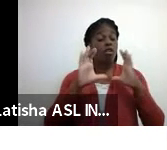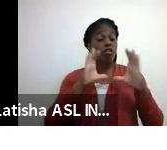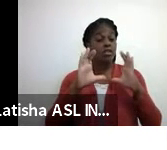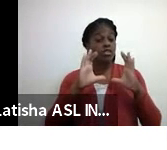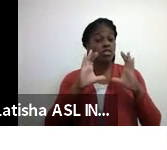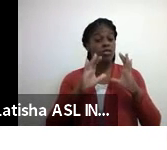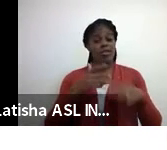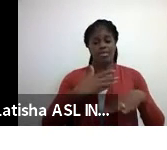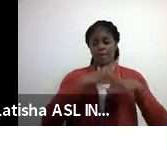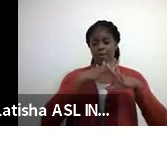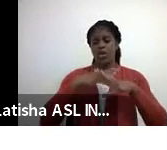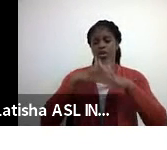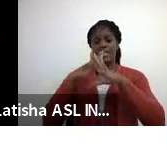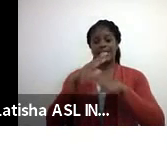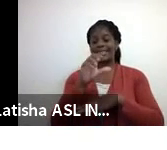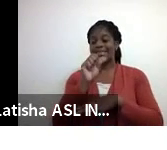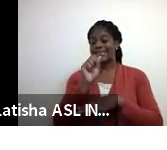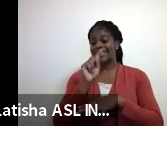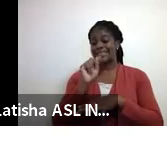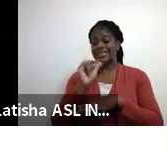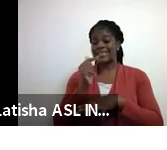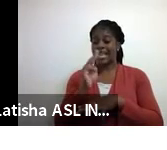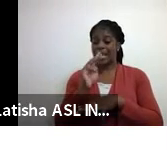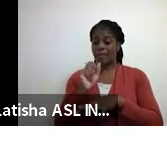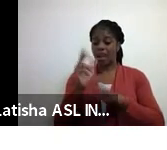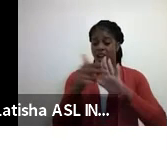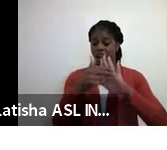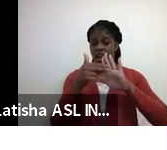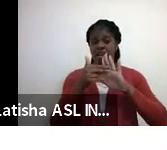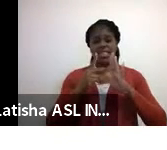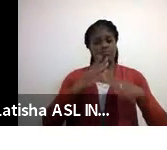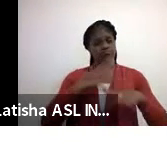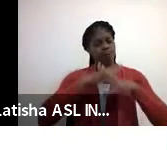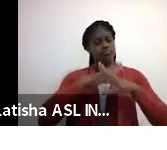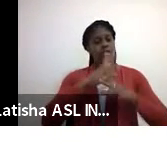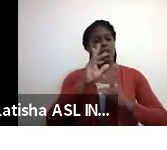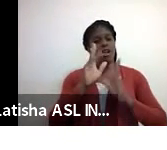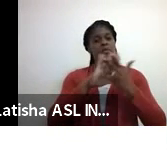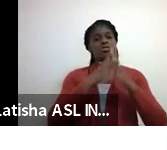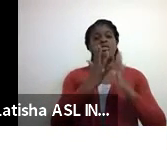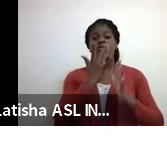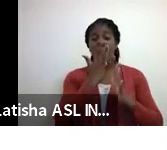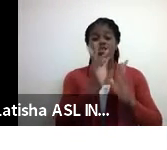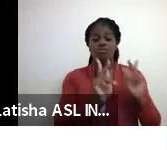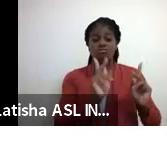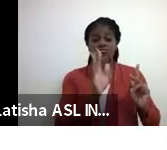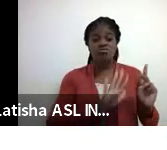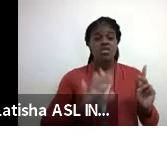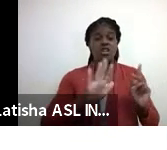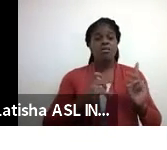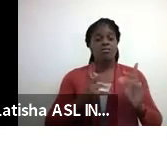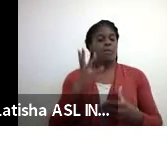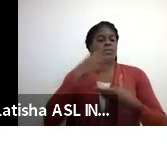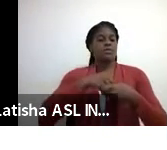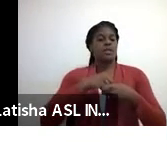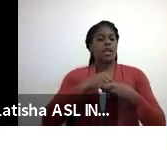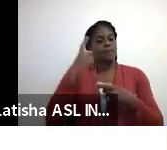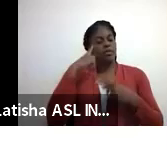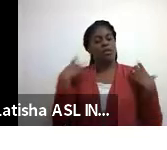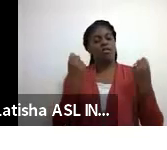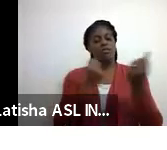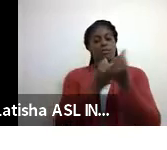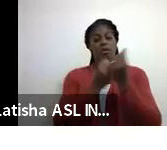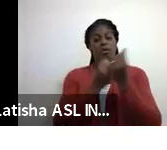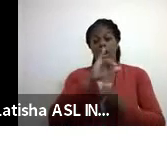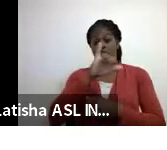on the barriers and stigma that prevent communities of color from participating in mental health support. On